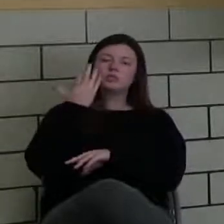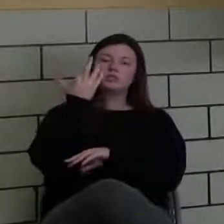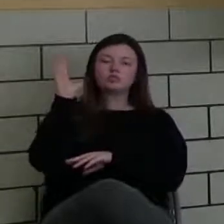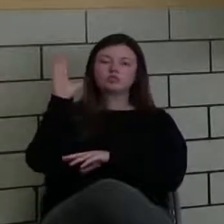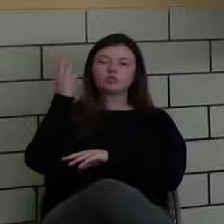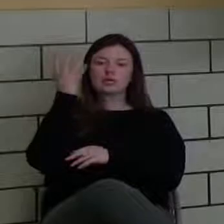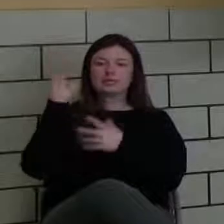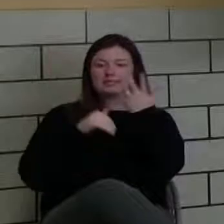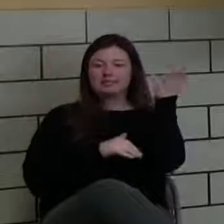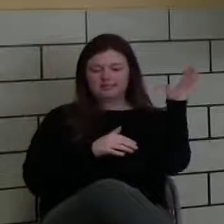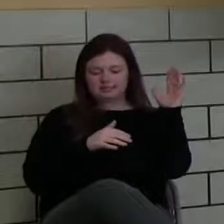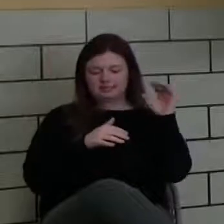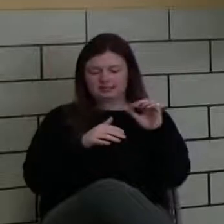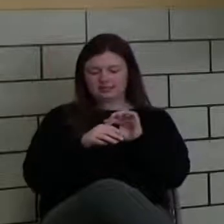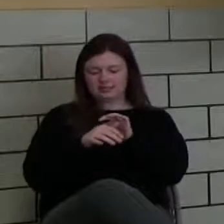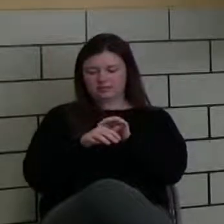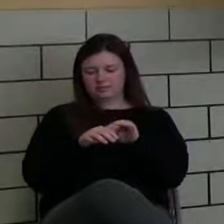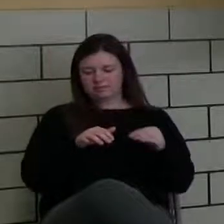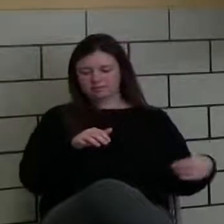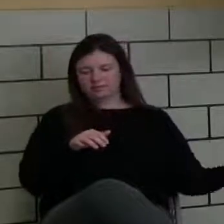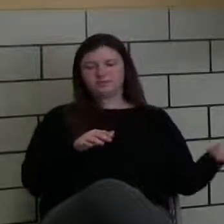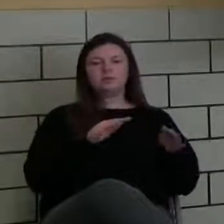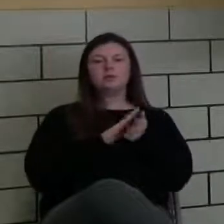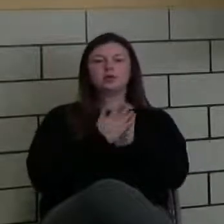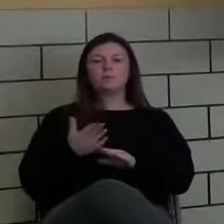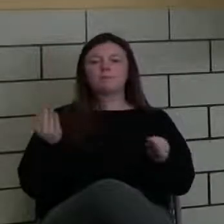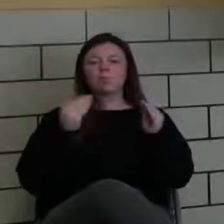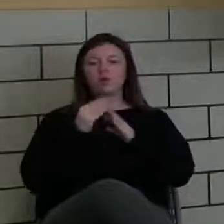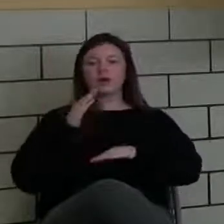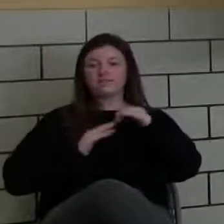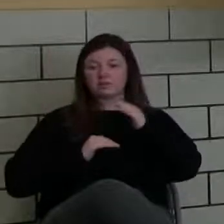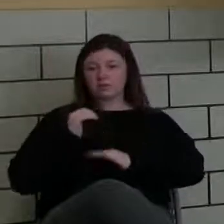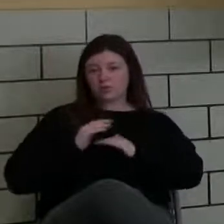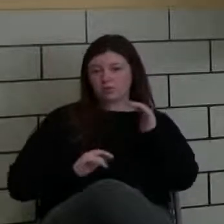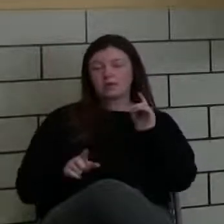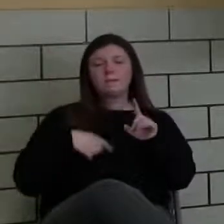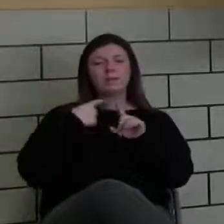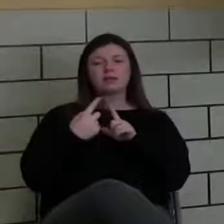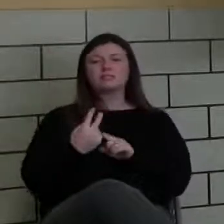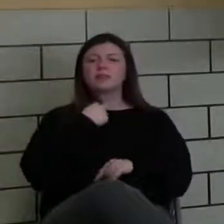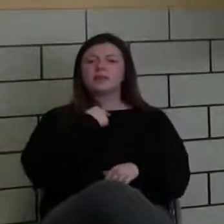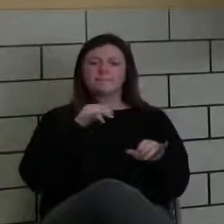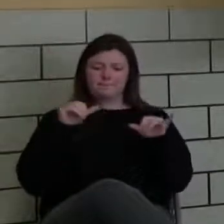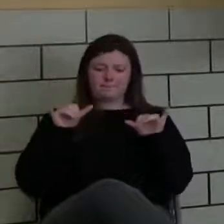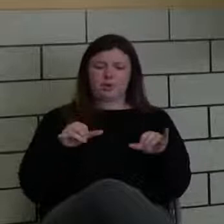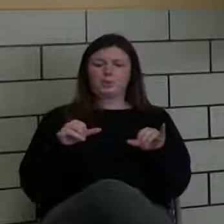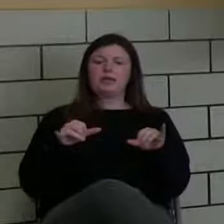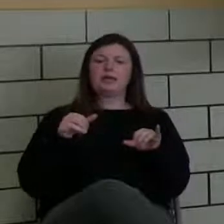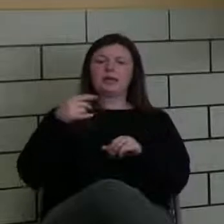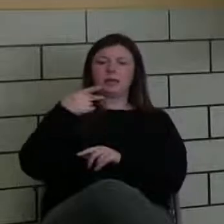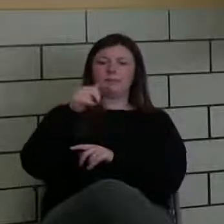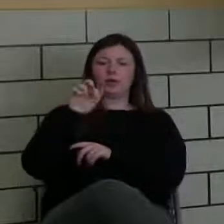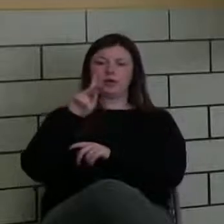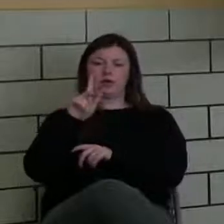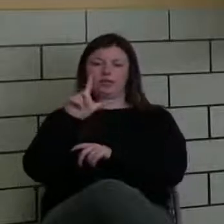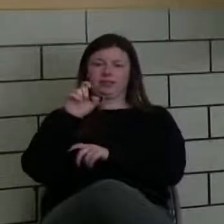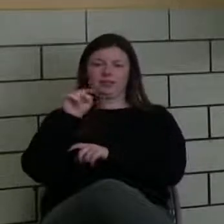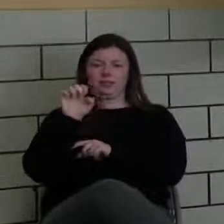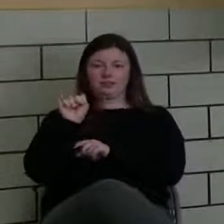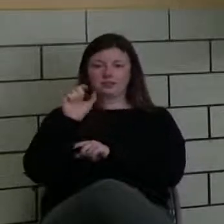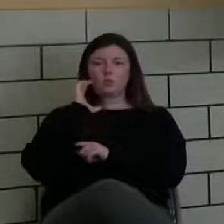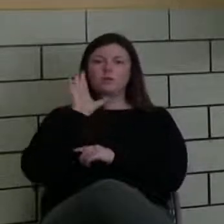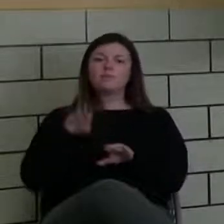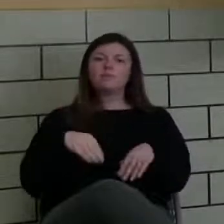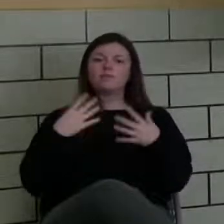space. Again, these permanent parklets, we feel will be economic drivers to businesses downtown and